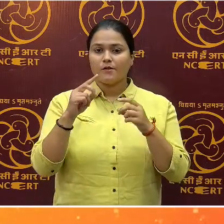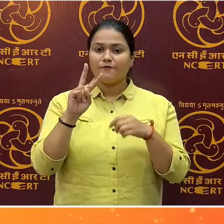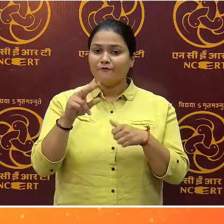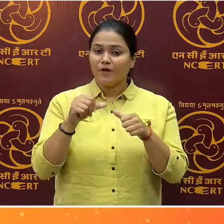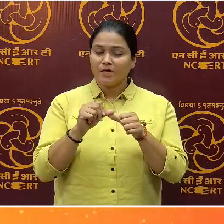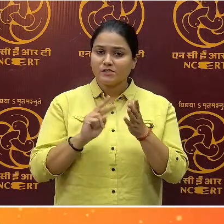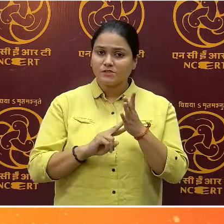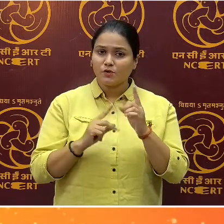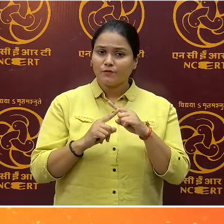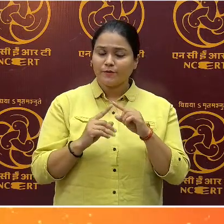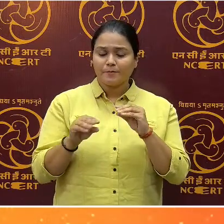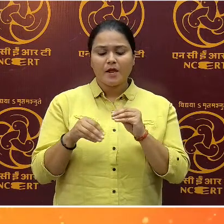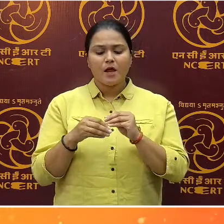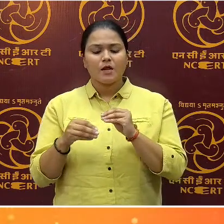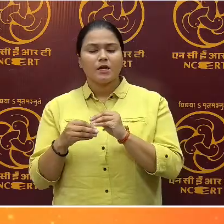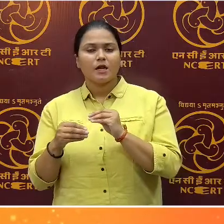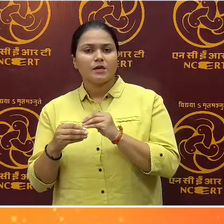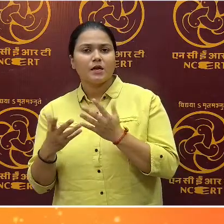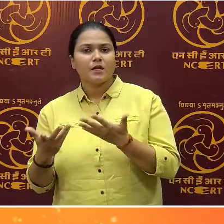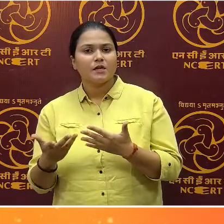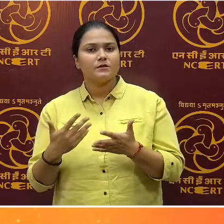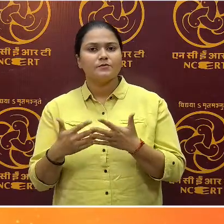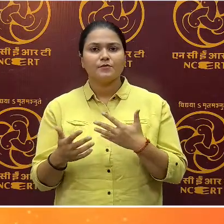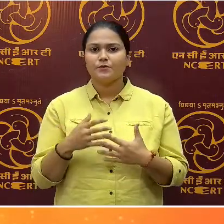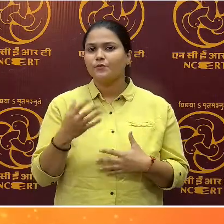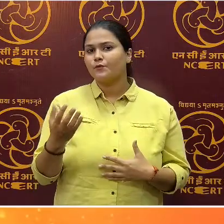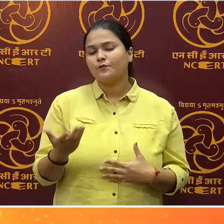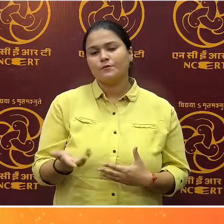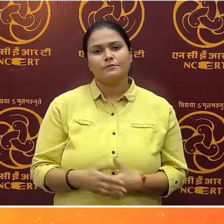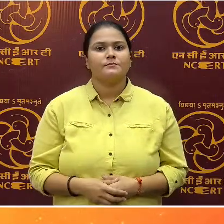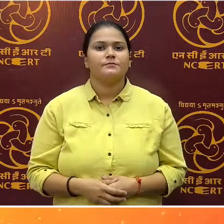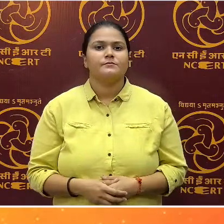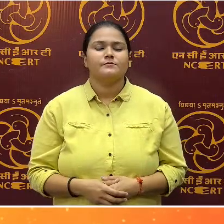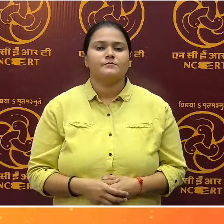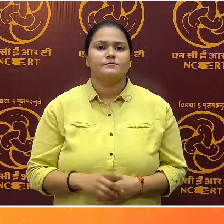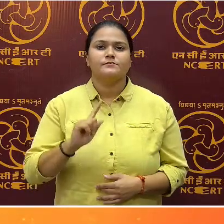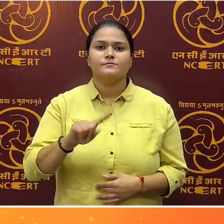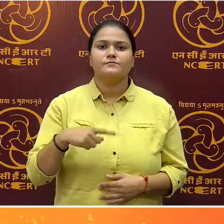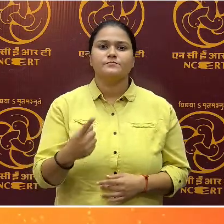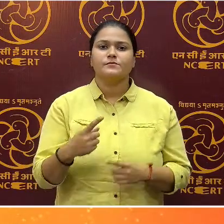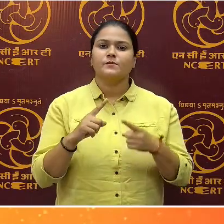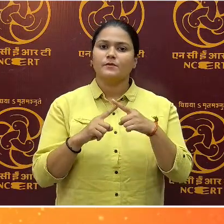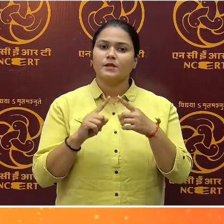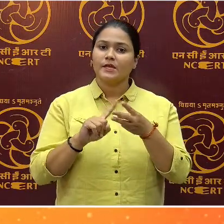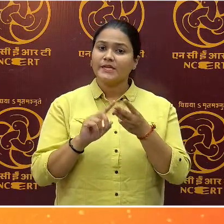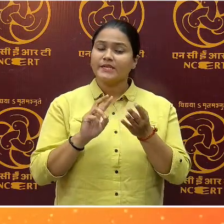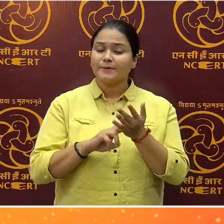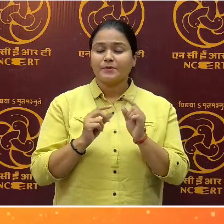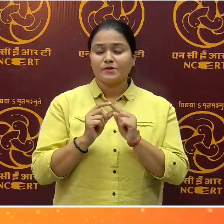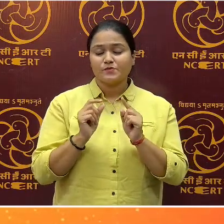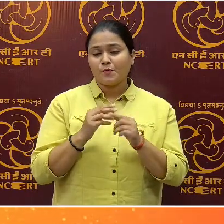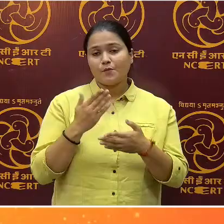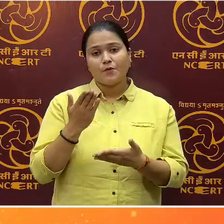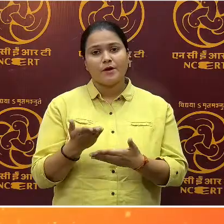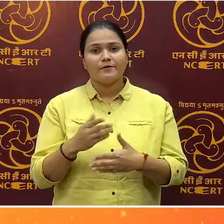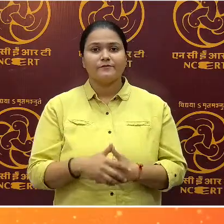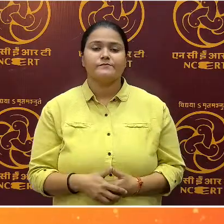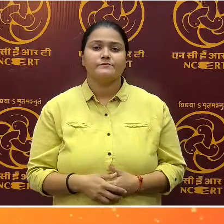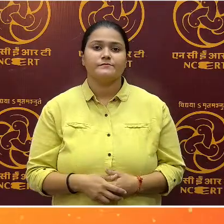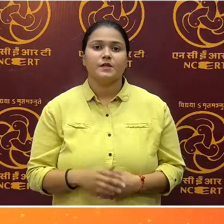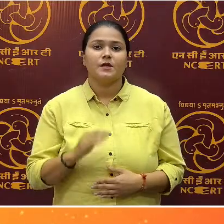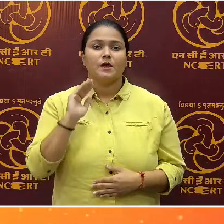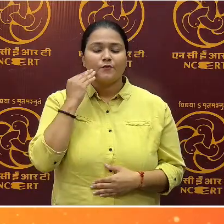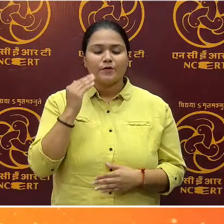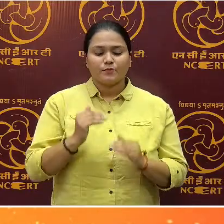of solute to it. Okay. Next is, so that is temperature dependent. So once you are increasing the temperature,